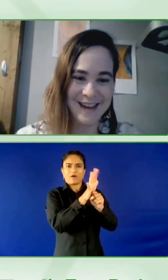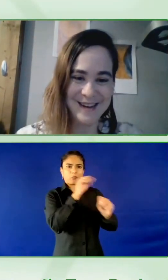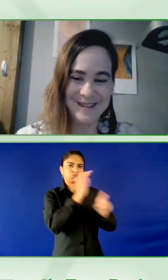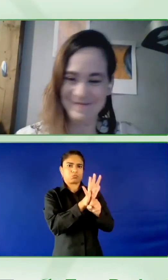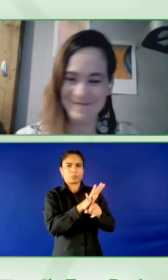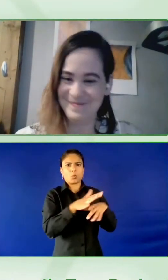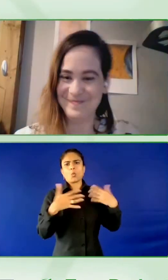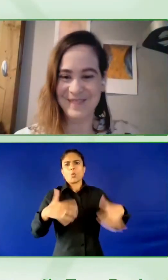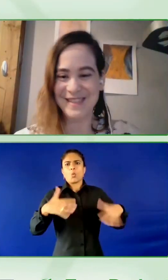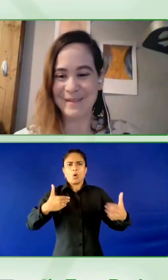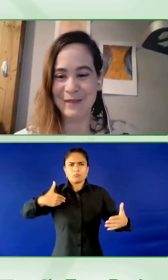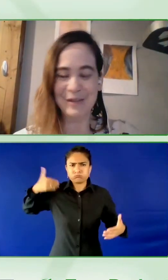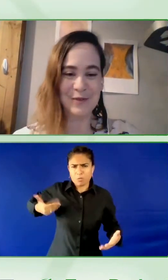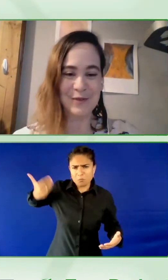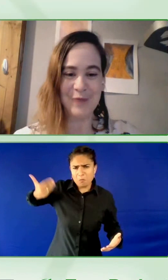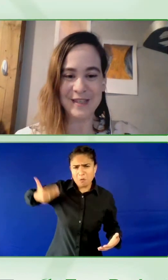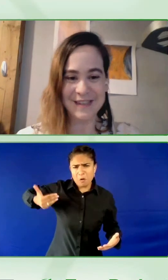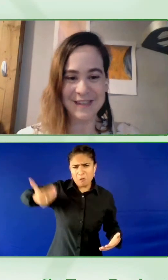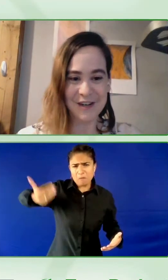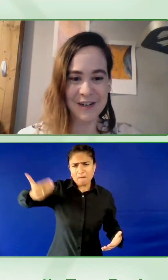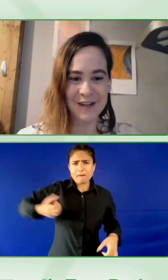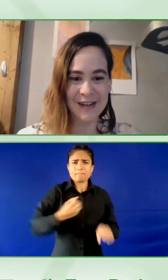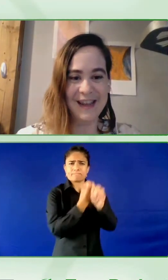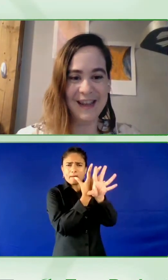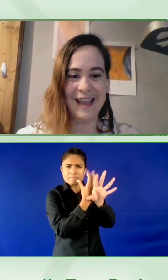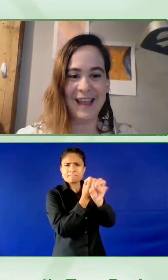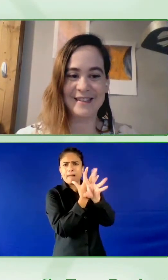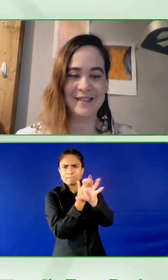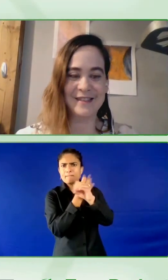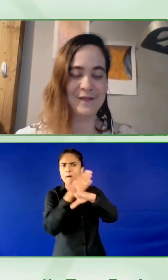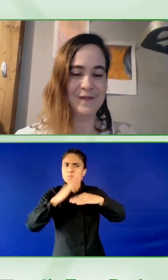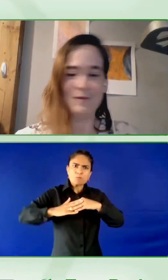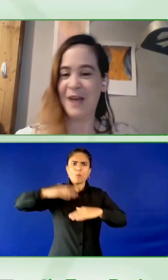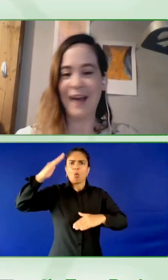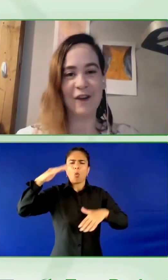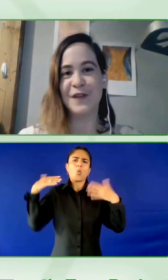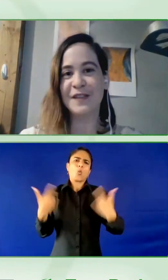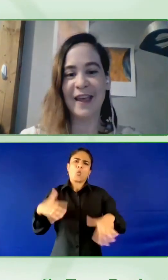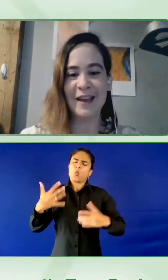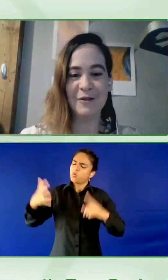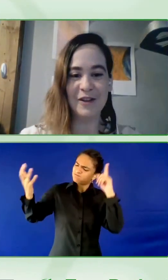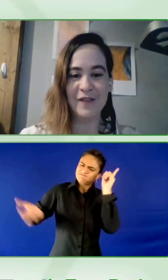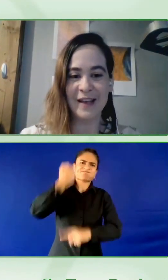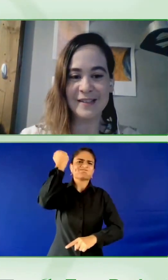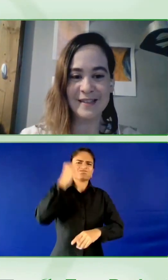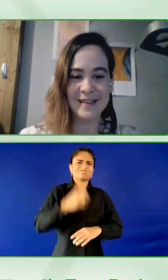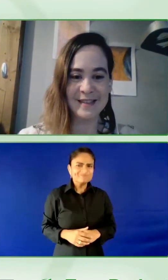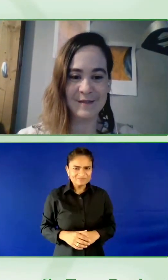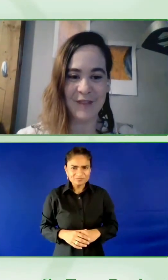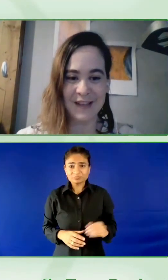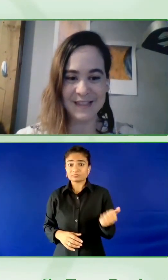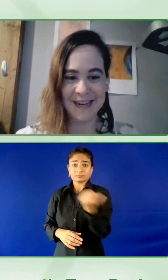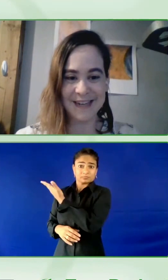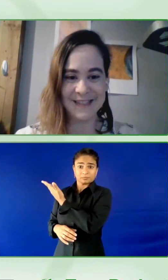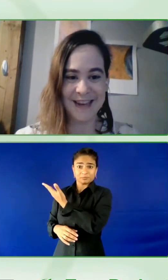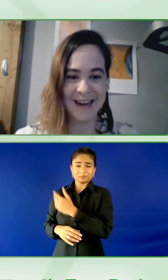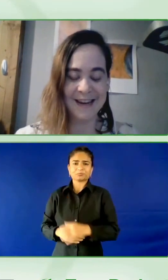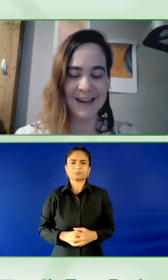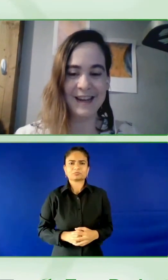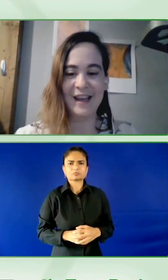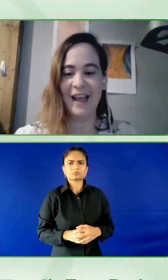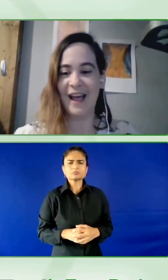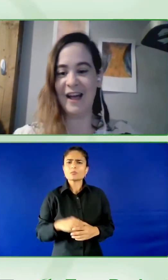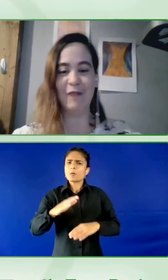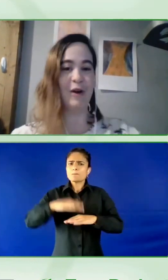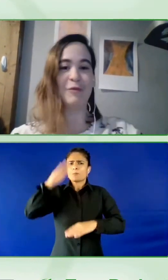is something we do once a year. We had our 5th annual event this Valentine's